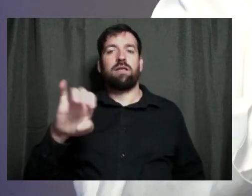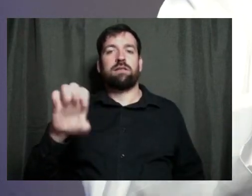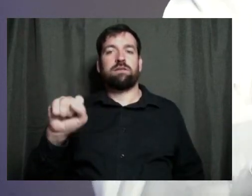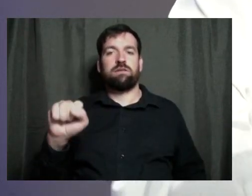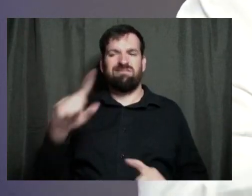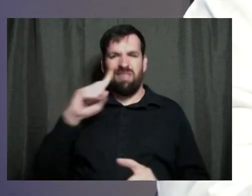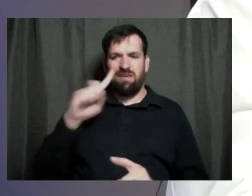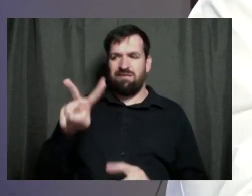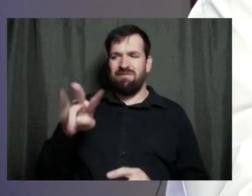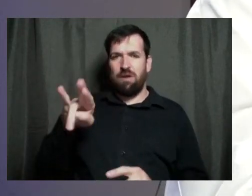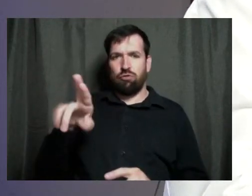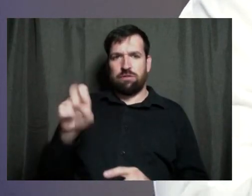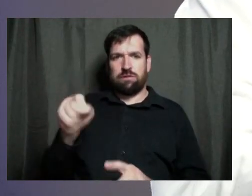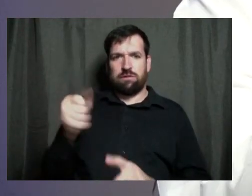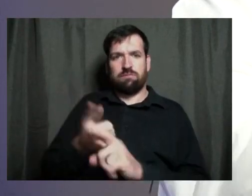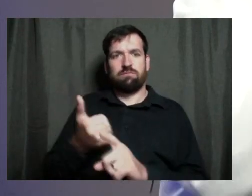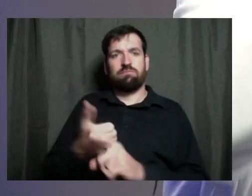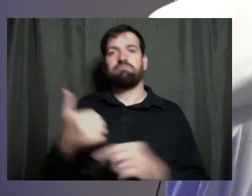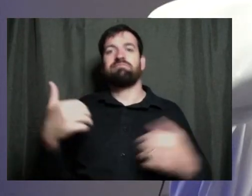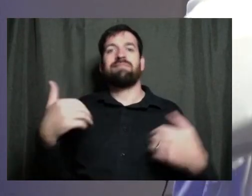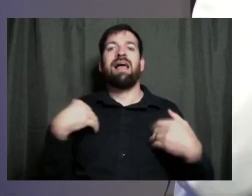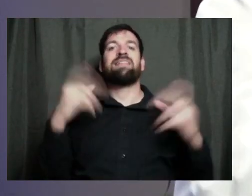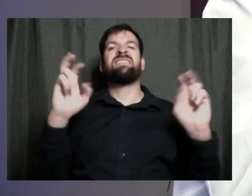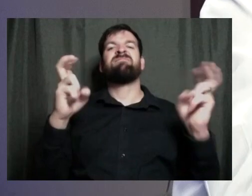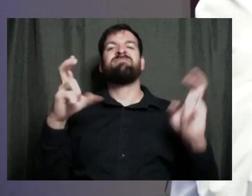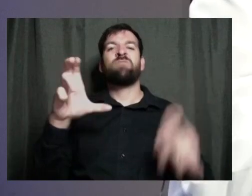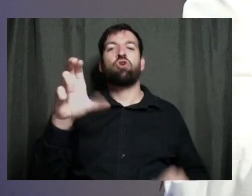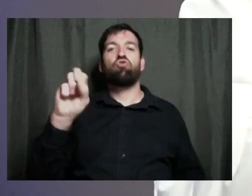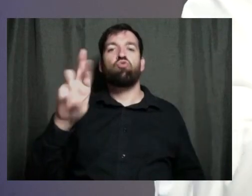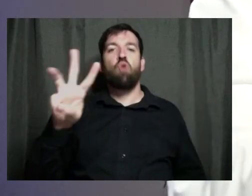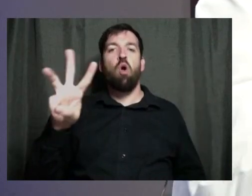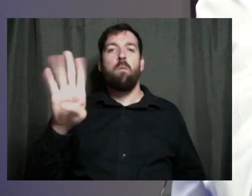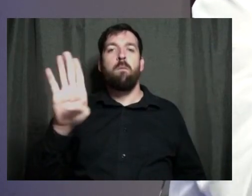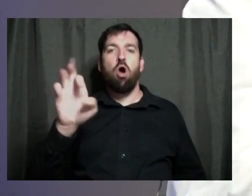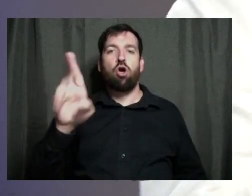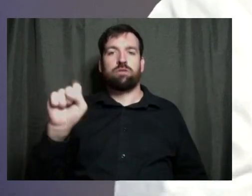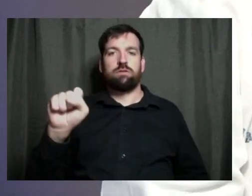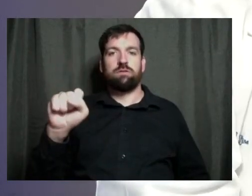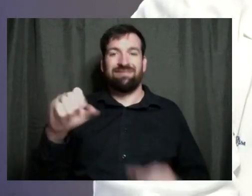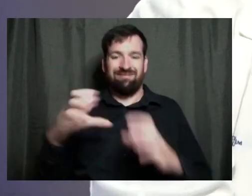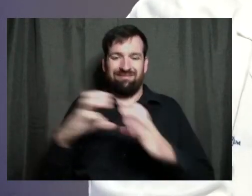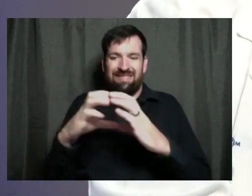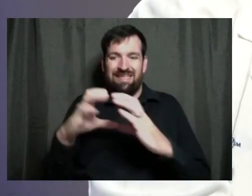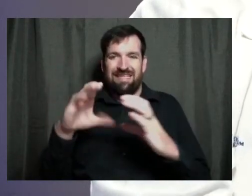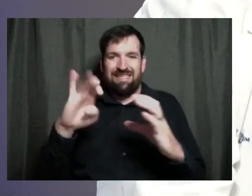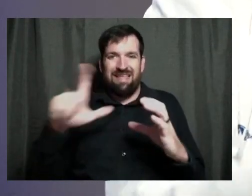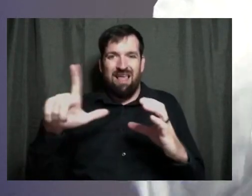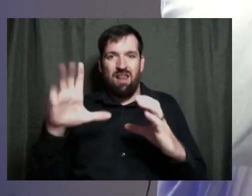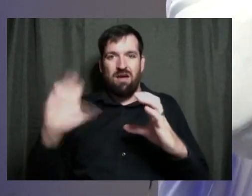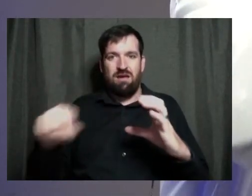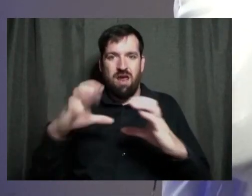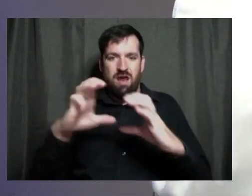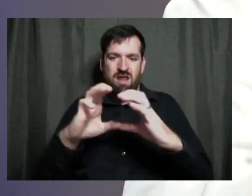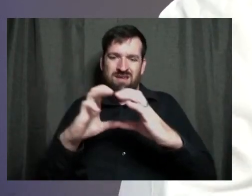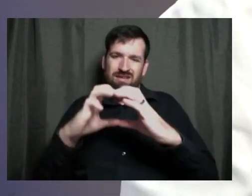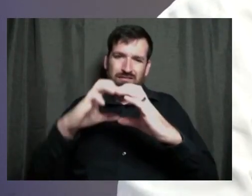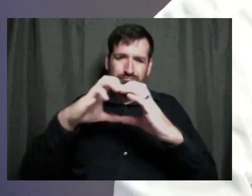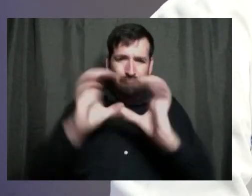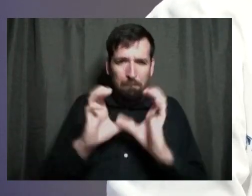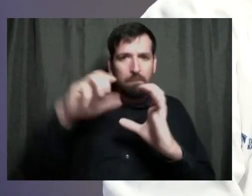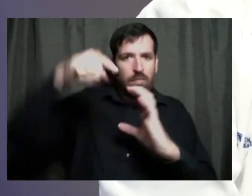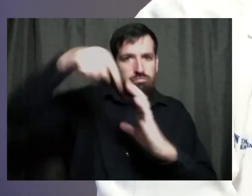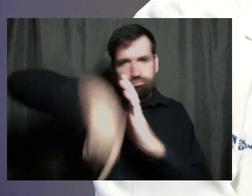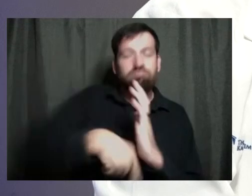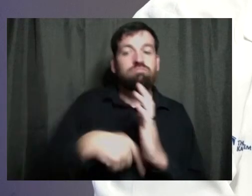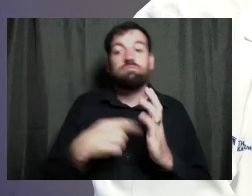little, let's say, crowbars on it that allow it to pry open cells and go in and do damage. The antibodies cover up those